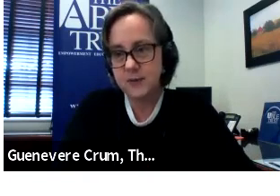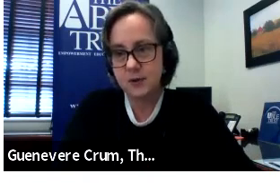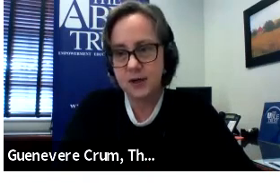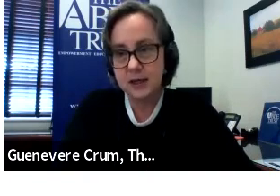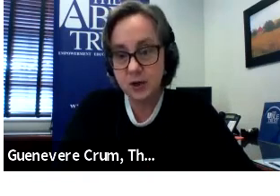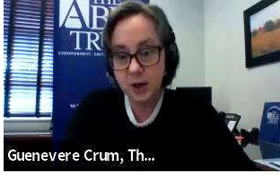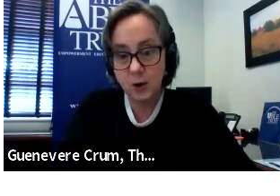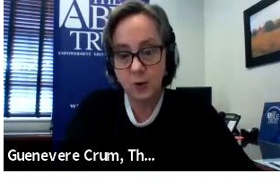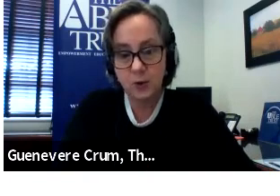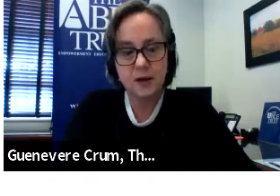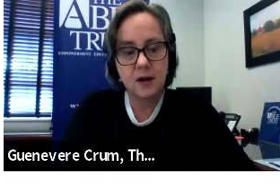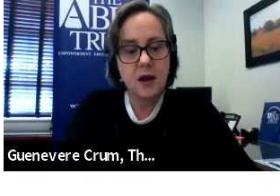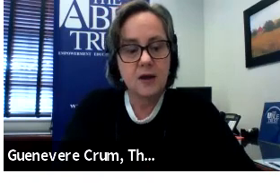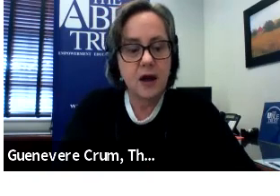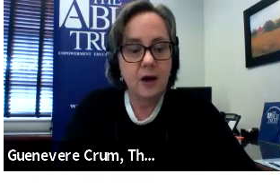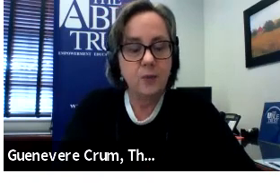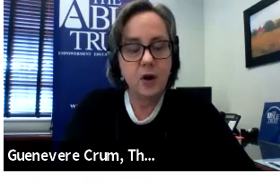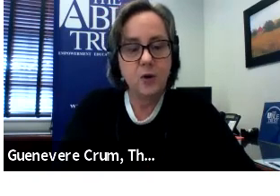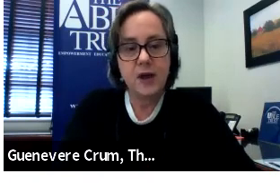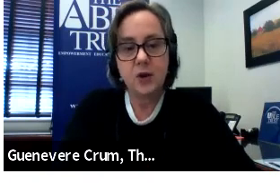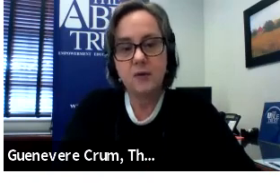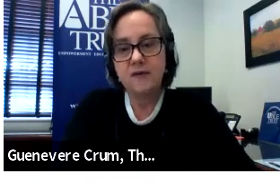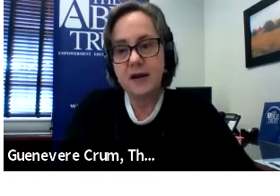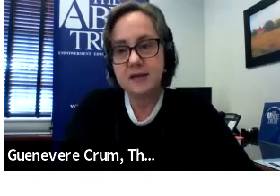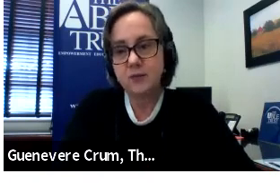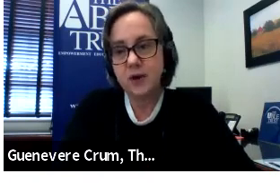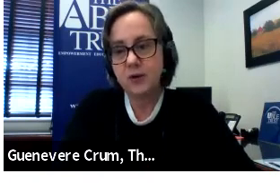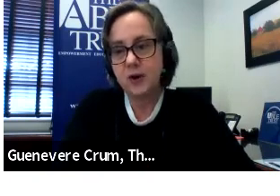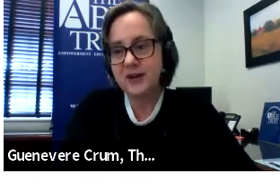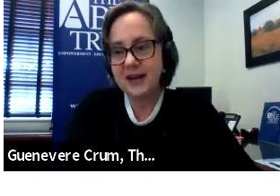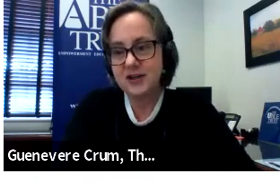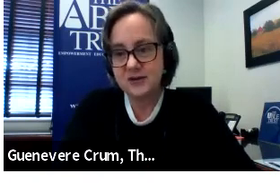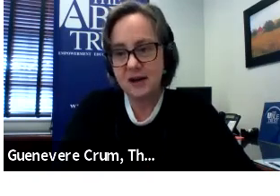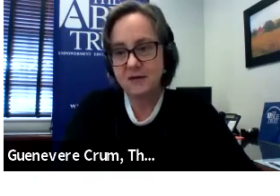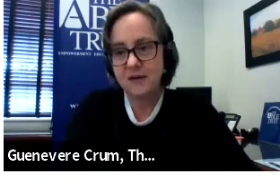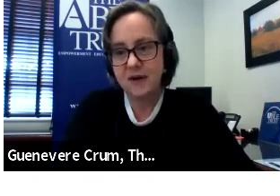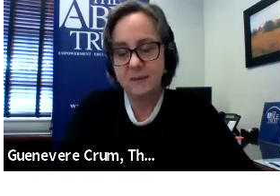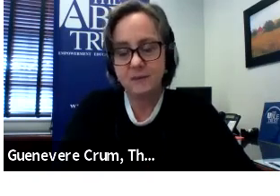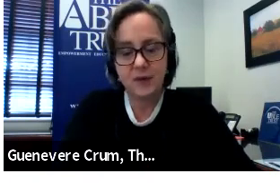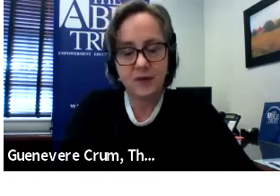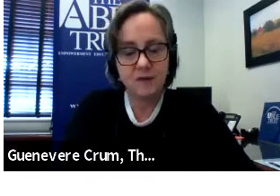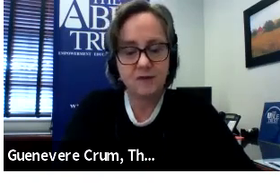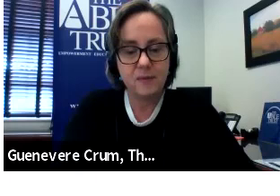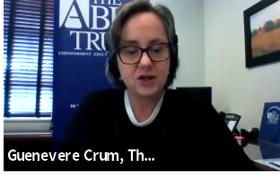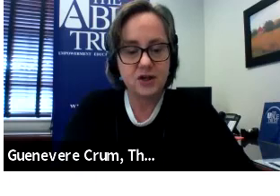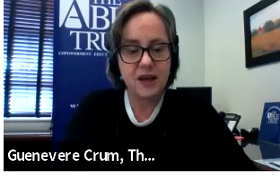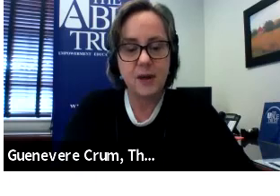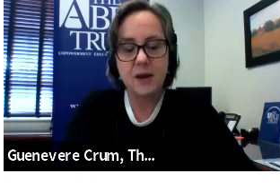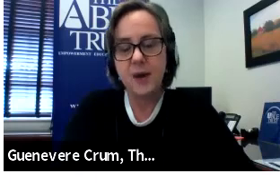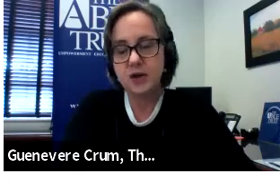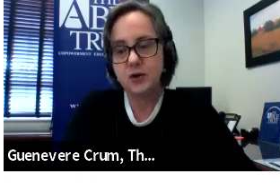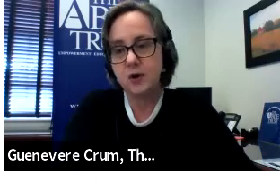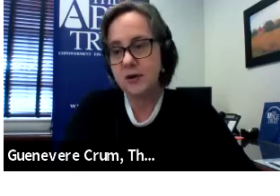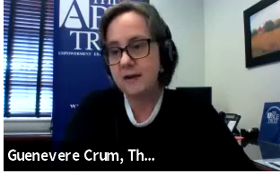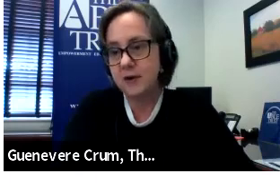their gems, their continuing goals, with the hope that you will find some real gold nuggets yourself of information